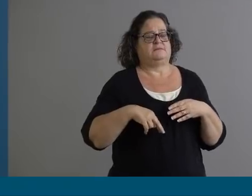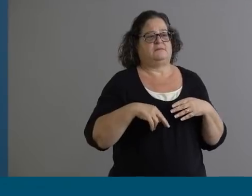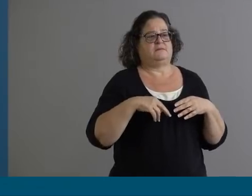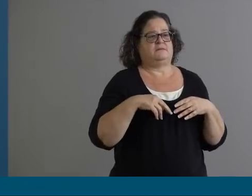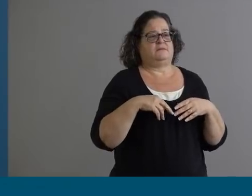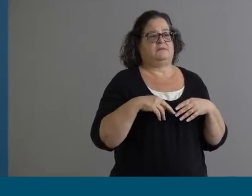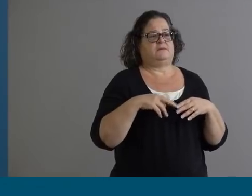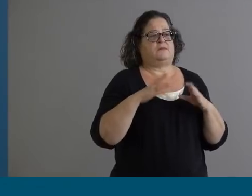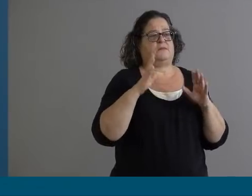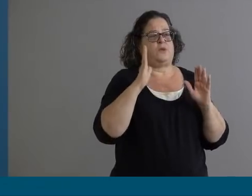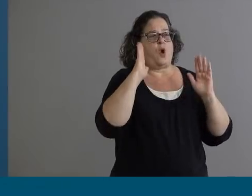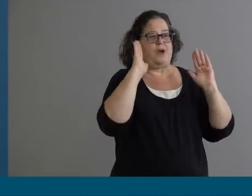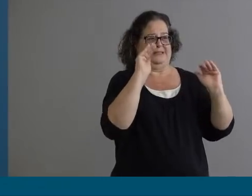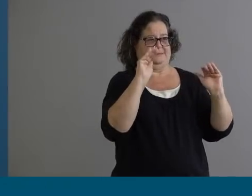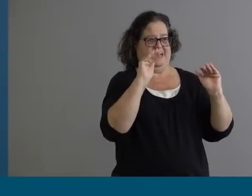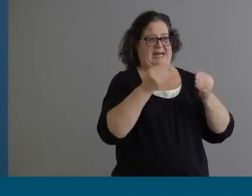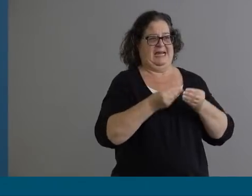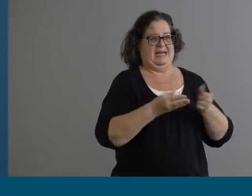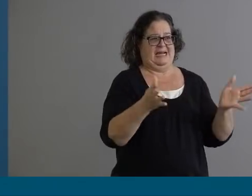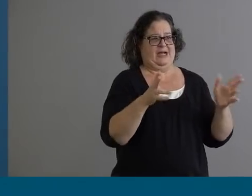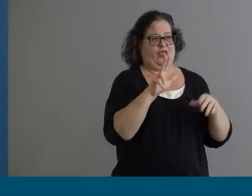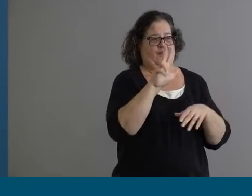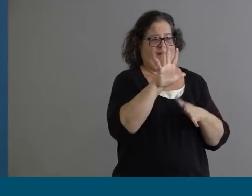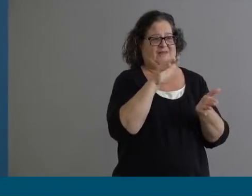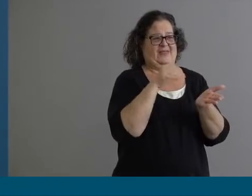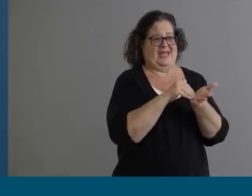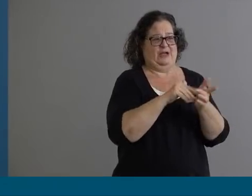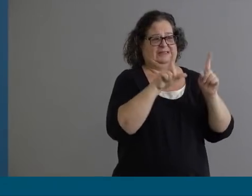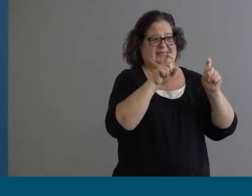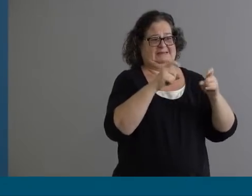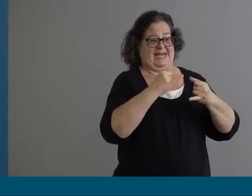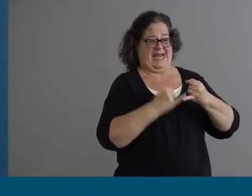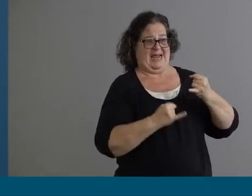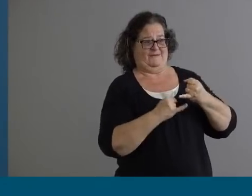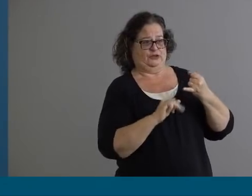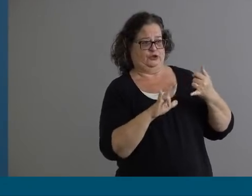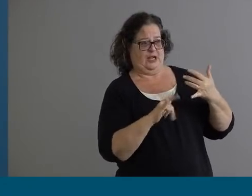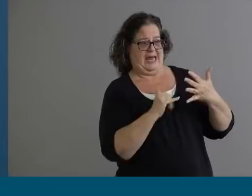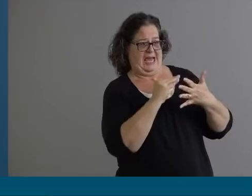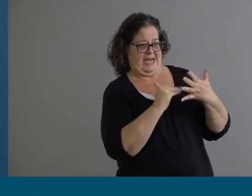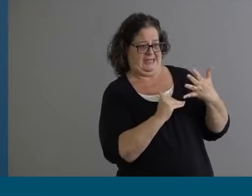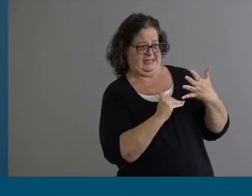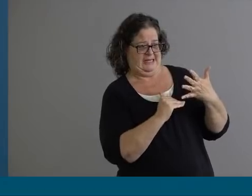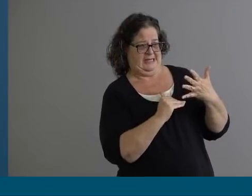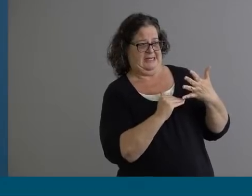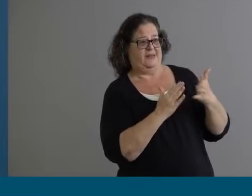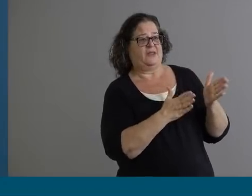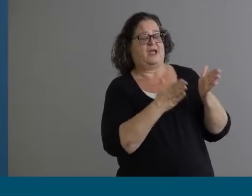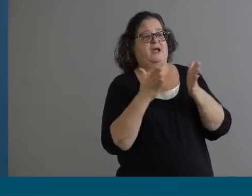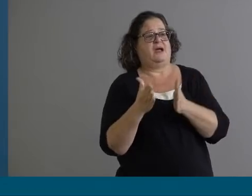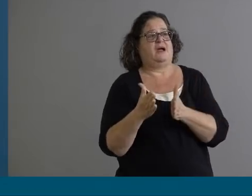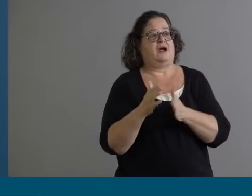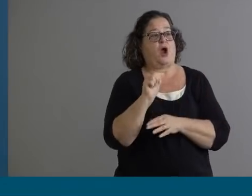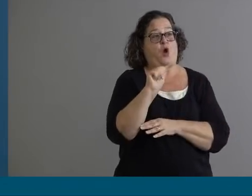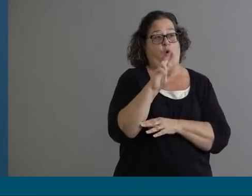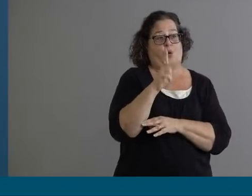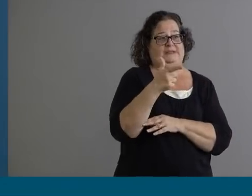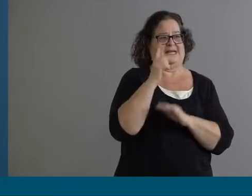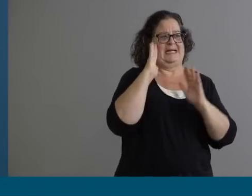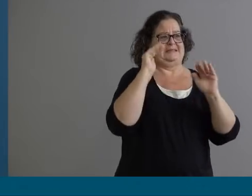60,000 tests per day by the end of August, and we will have increased lab